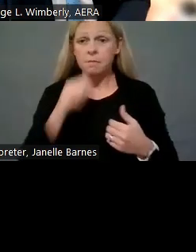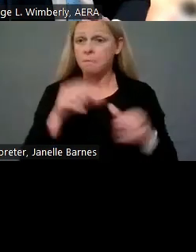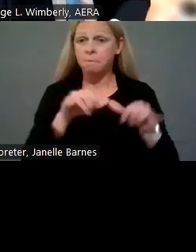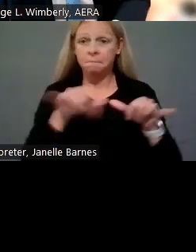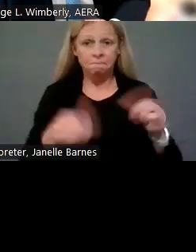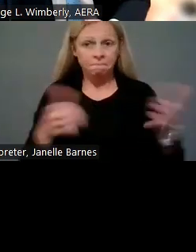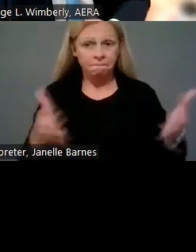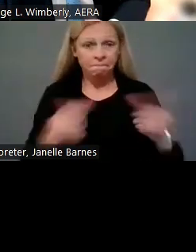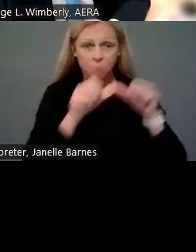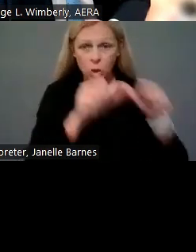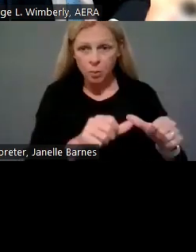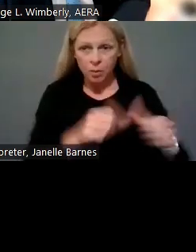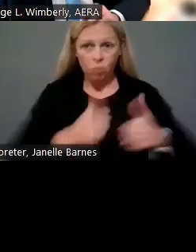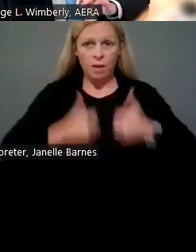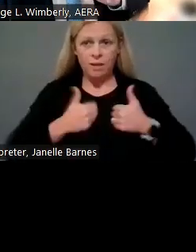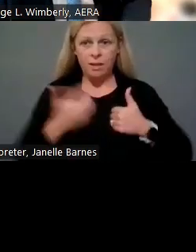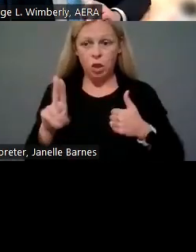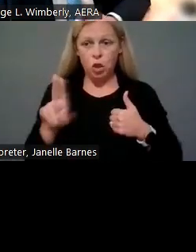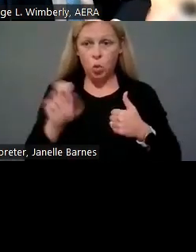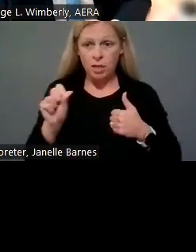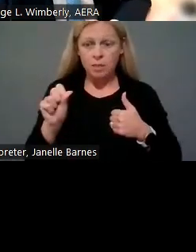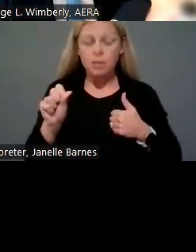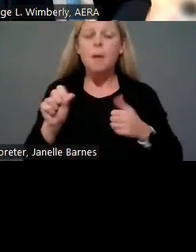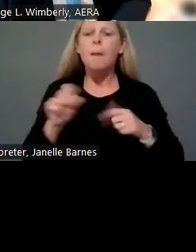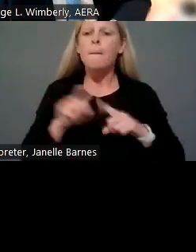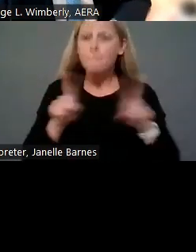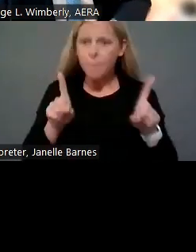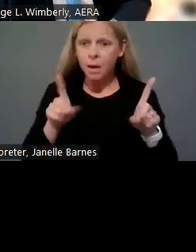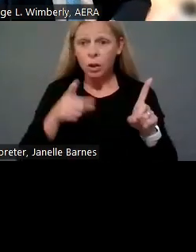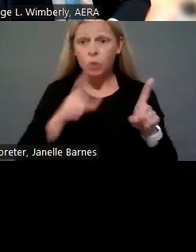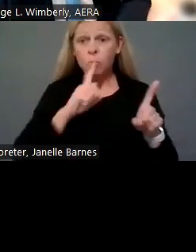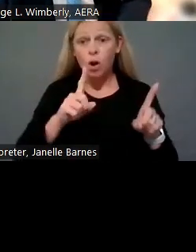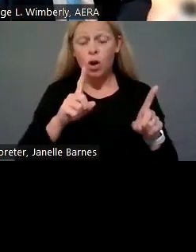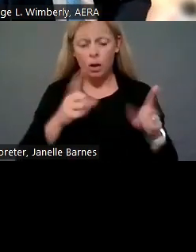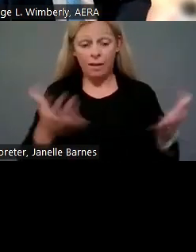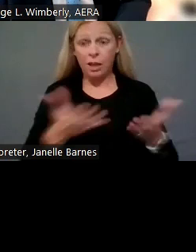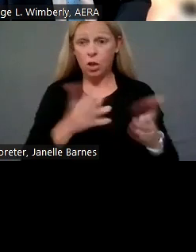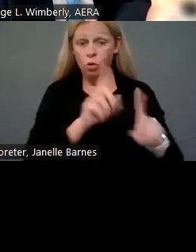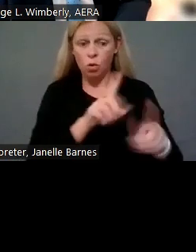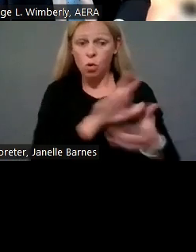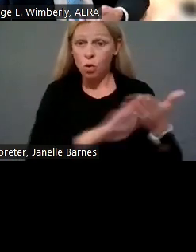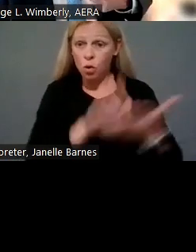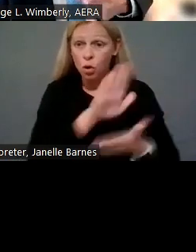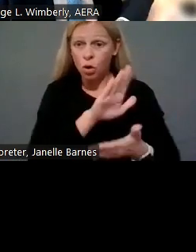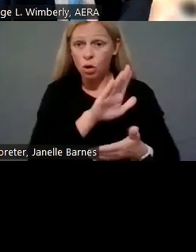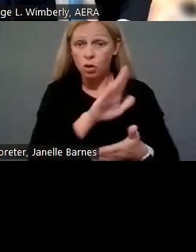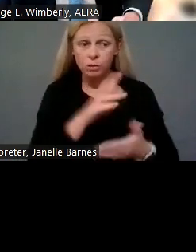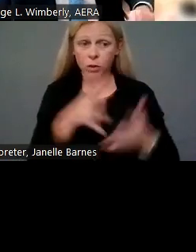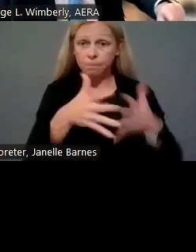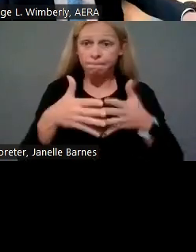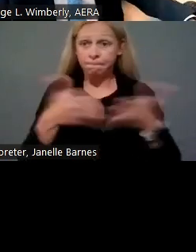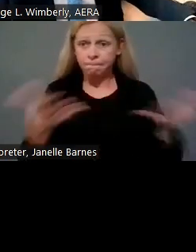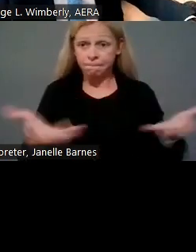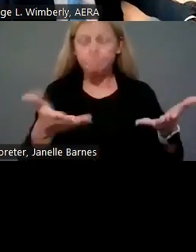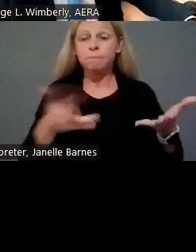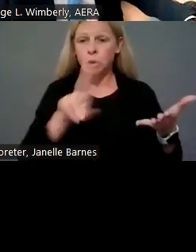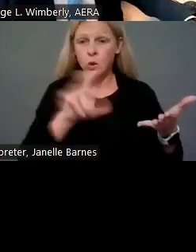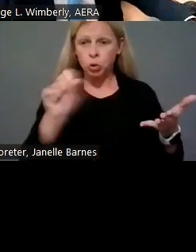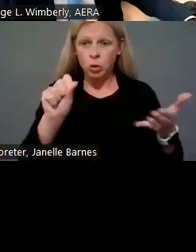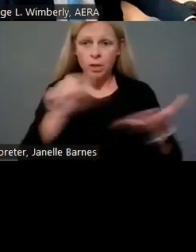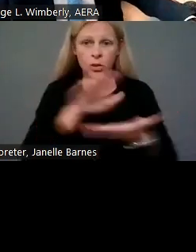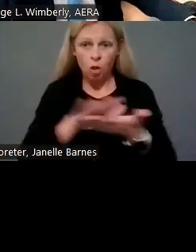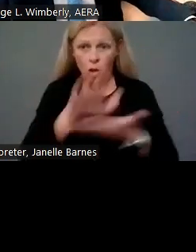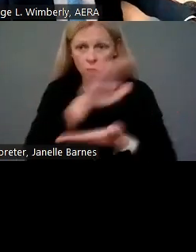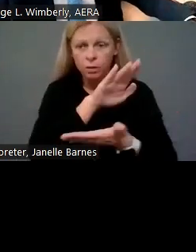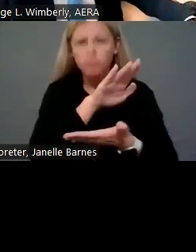resident of the U.S., but you are at a U.S. institution, then you would be eligible and you fit the other